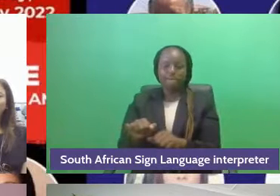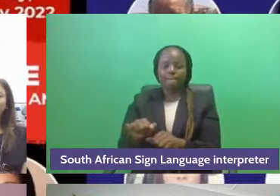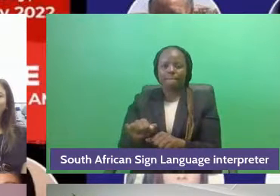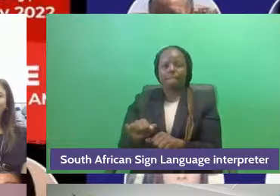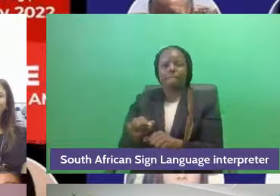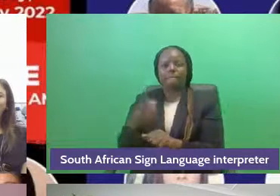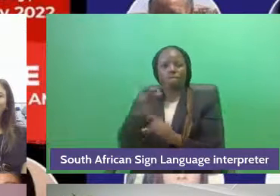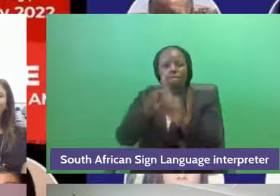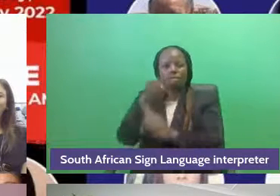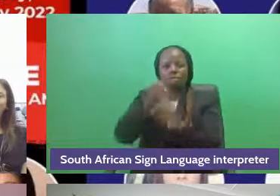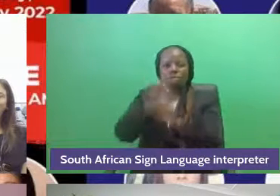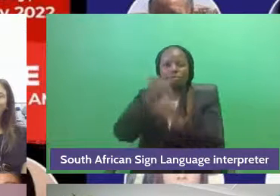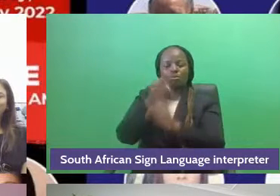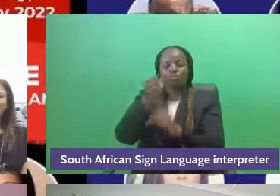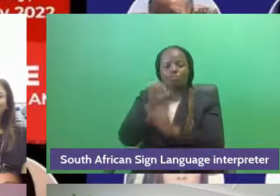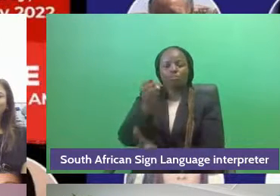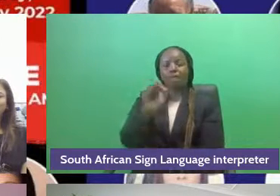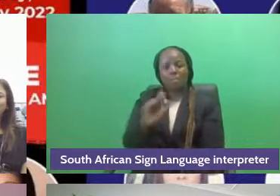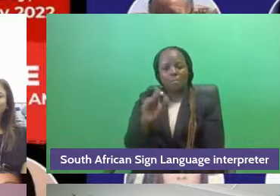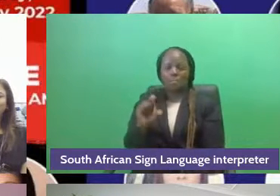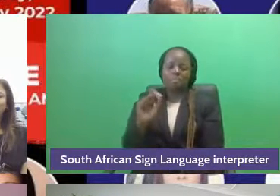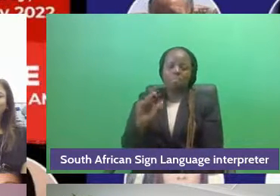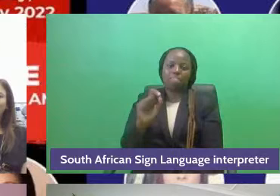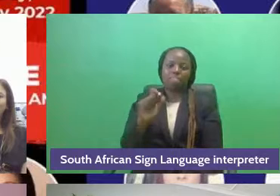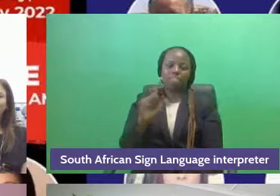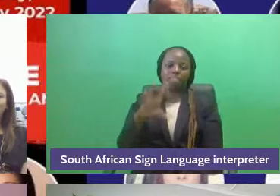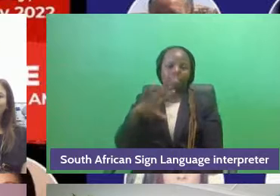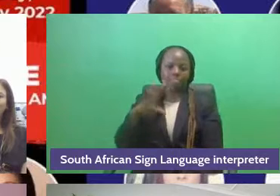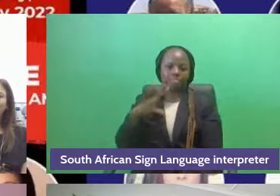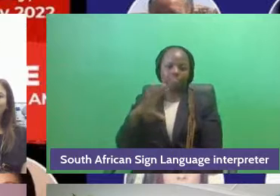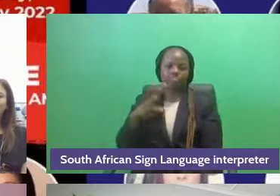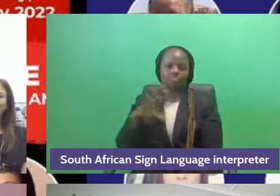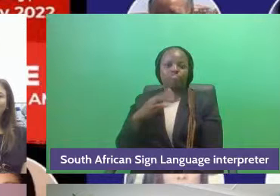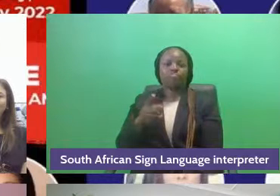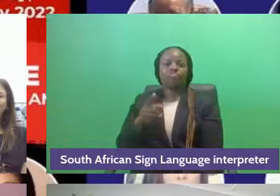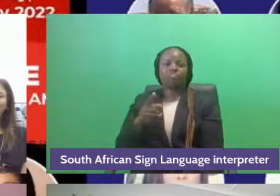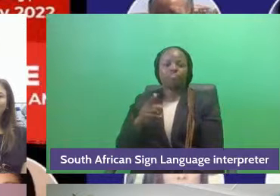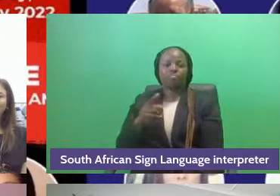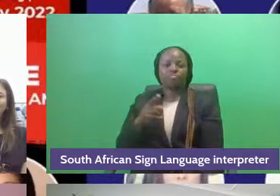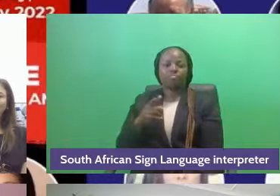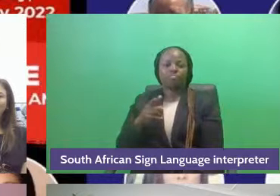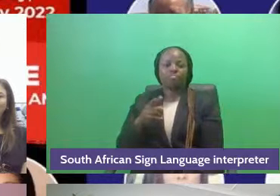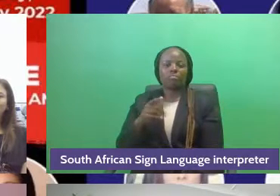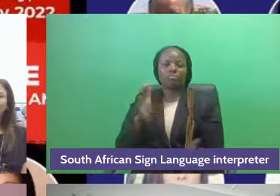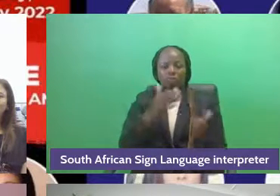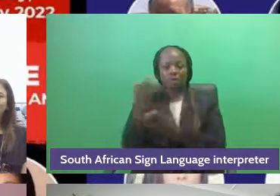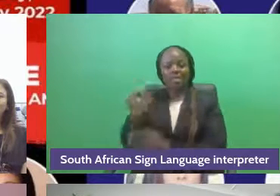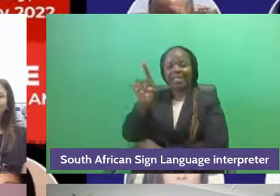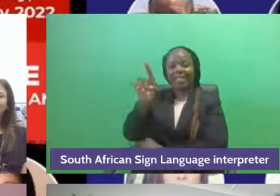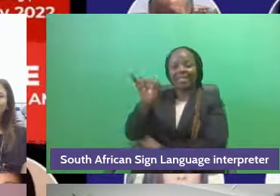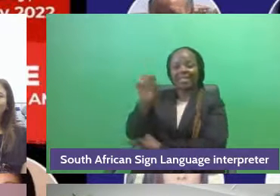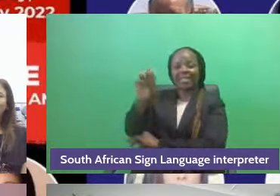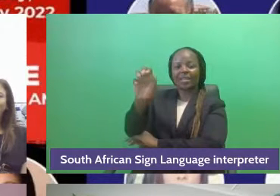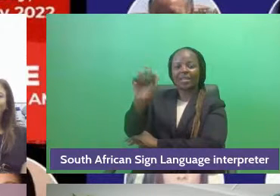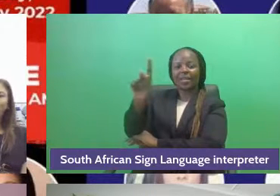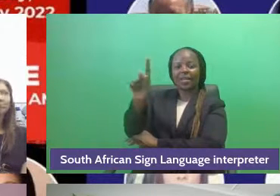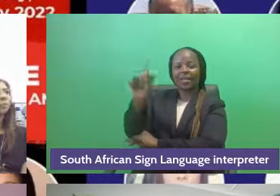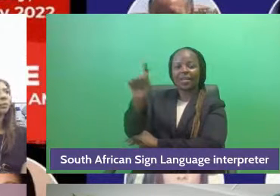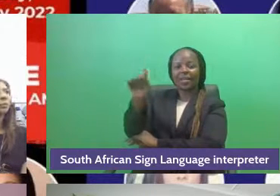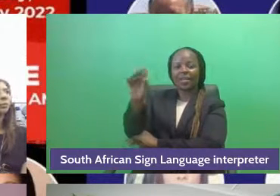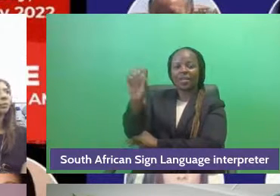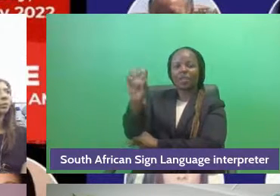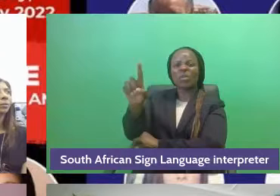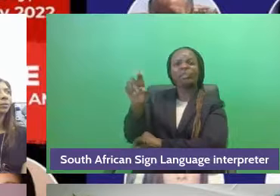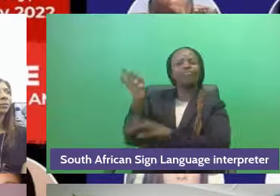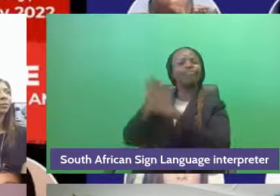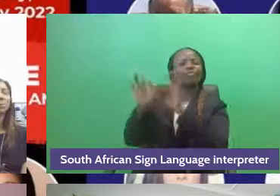advocating and fighting against it. So I think that I will move to Dimakatso right now, who could tell us